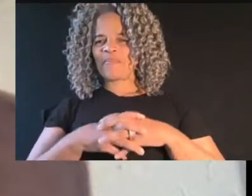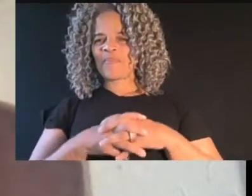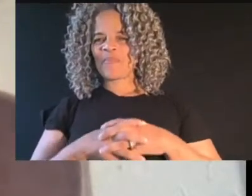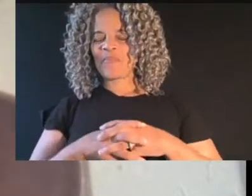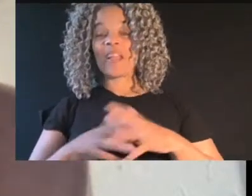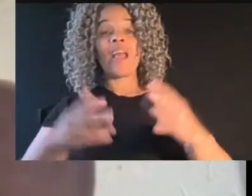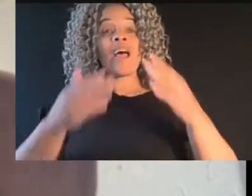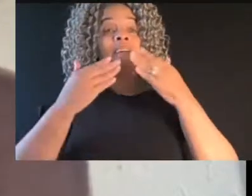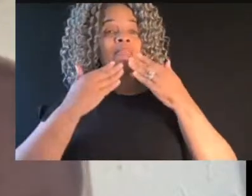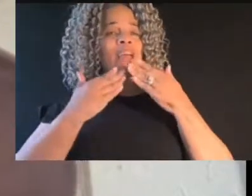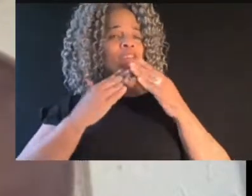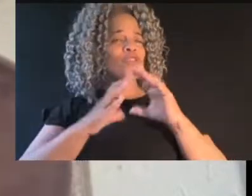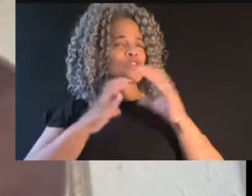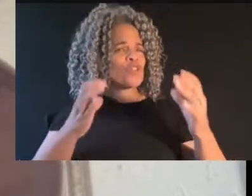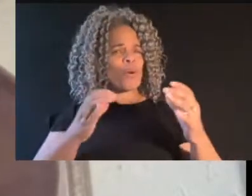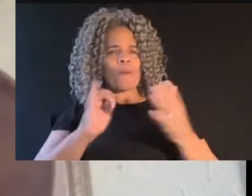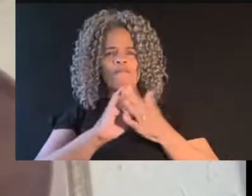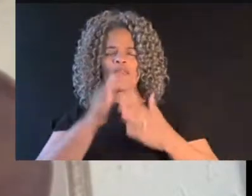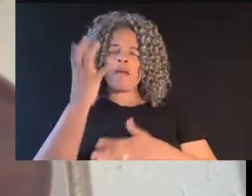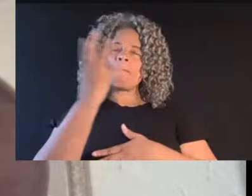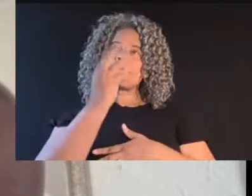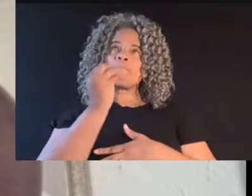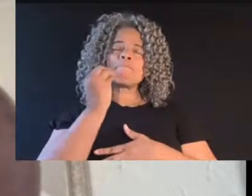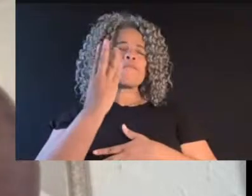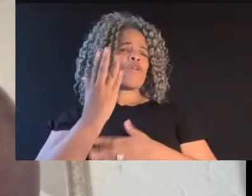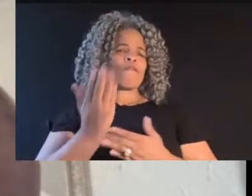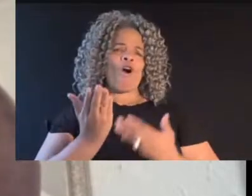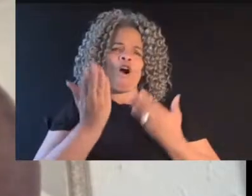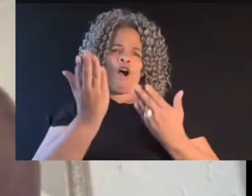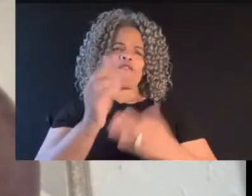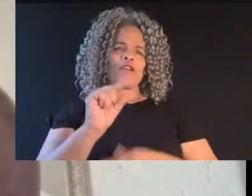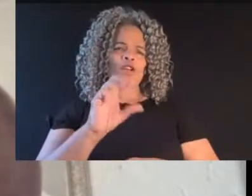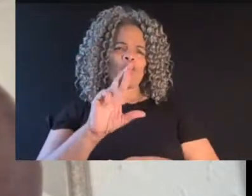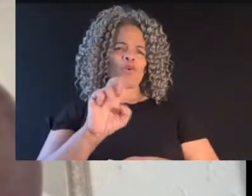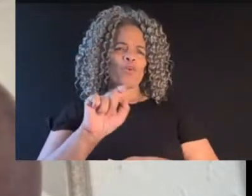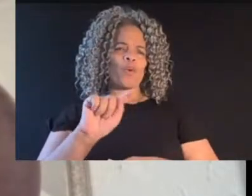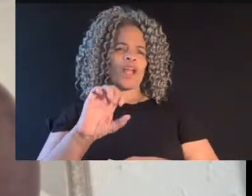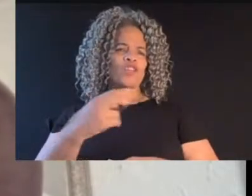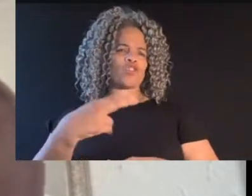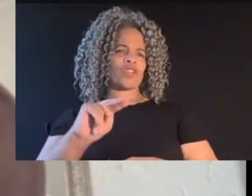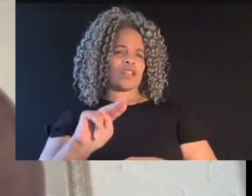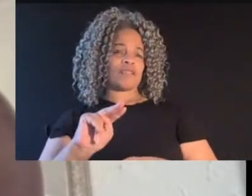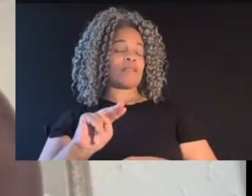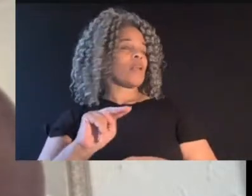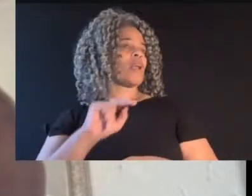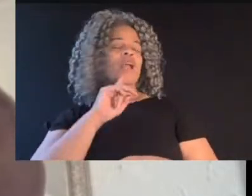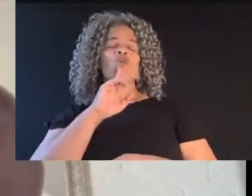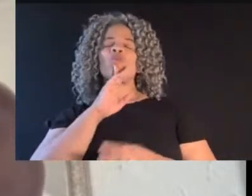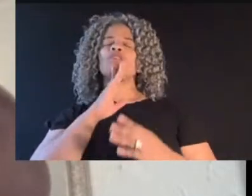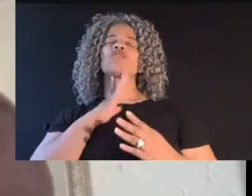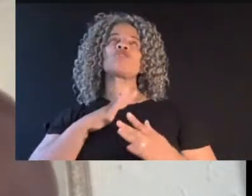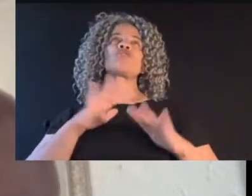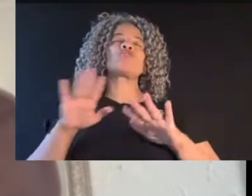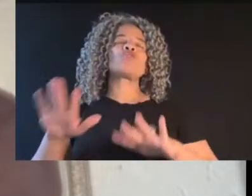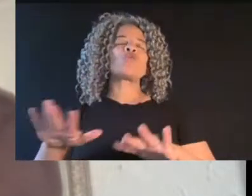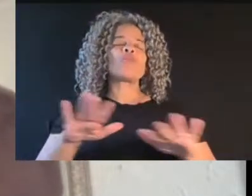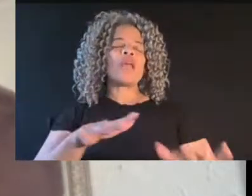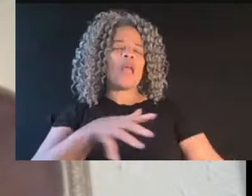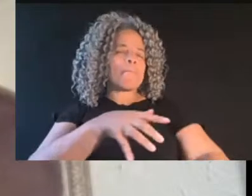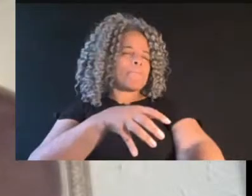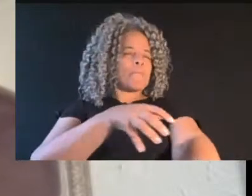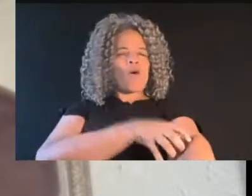Thank you so much for that beautiful offering, Gretchen. It was soothing and